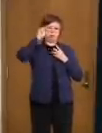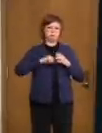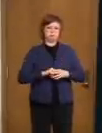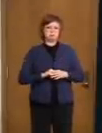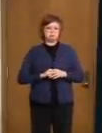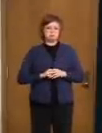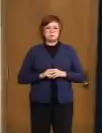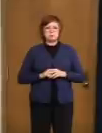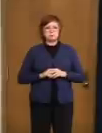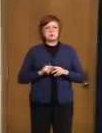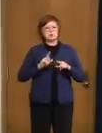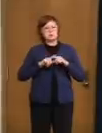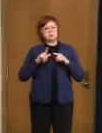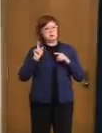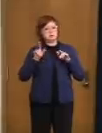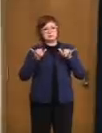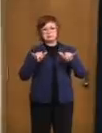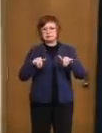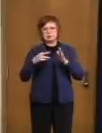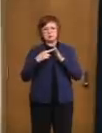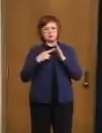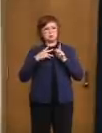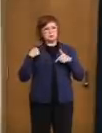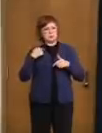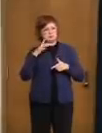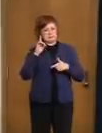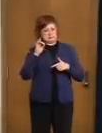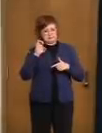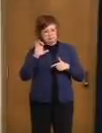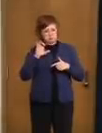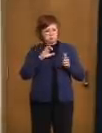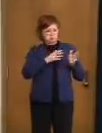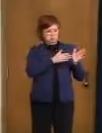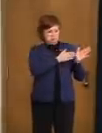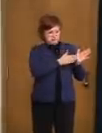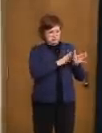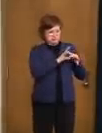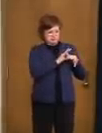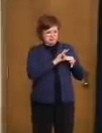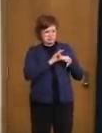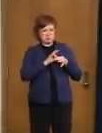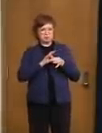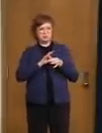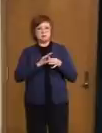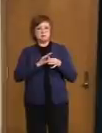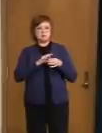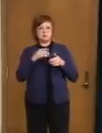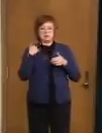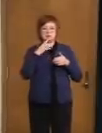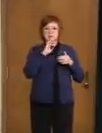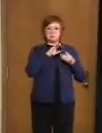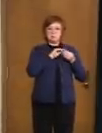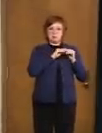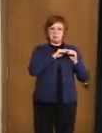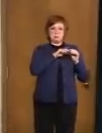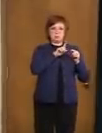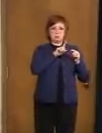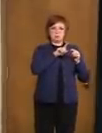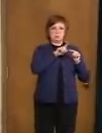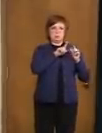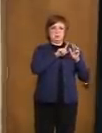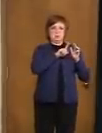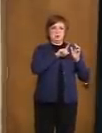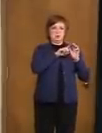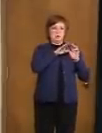same guidelines in place was kind of bending the curve downwards. And I think all of us need to revisit